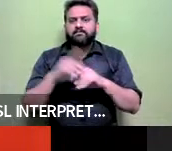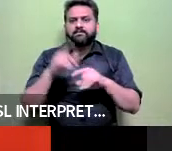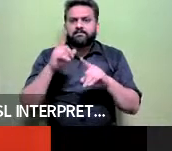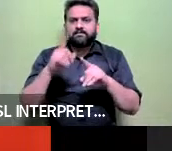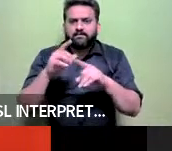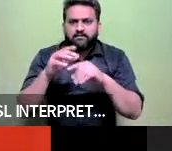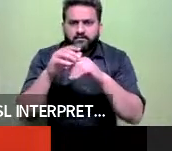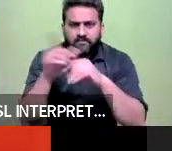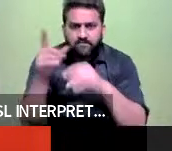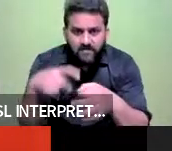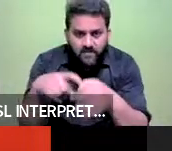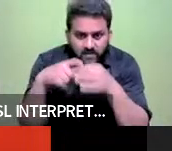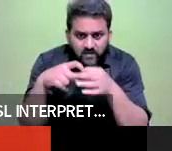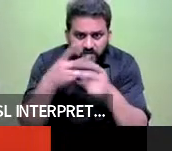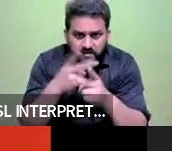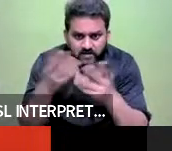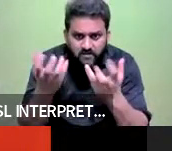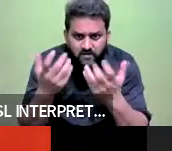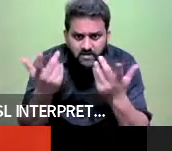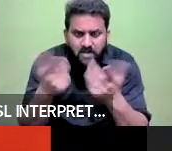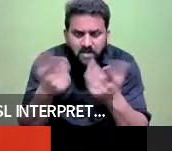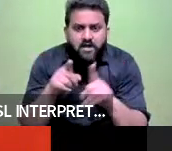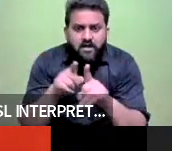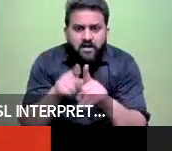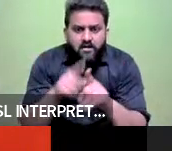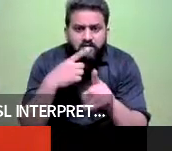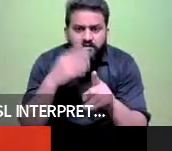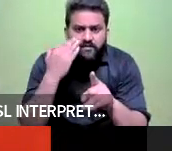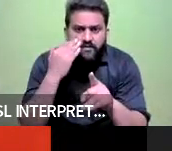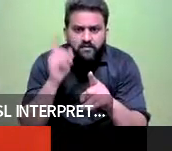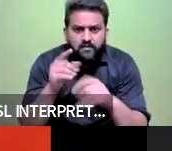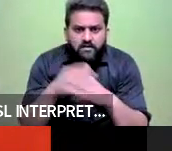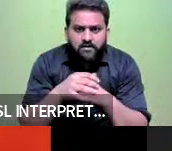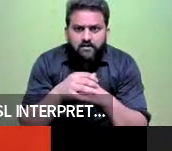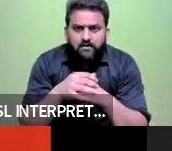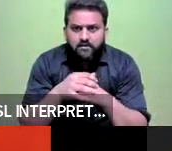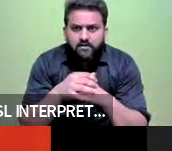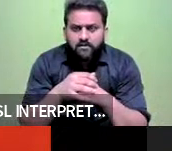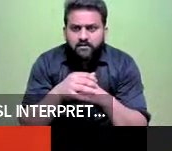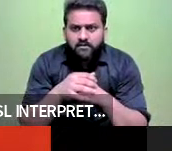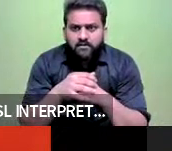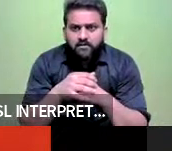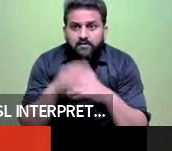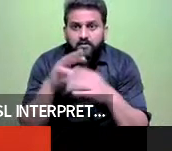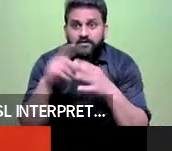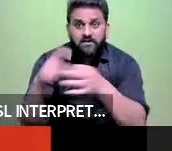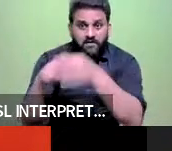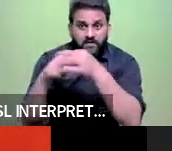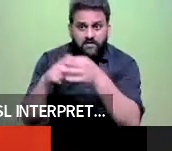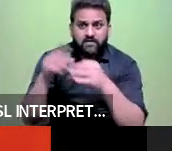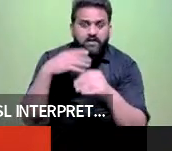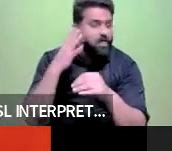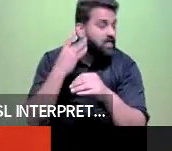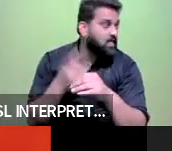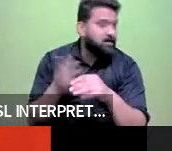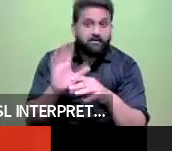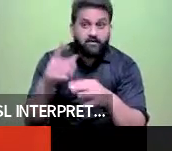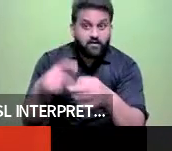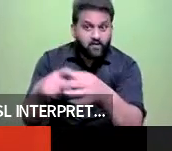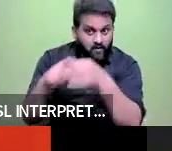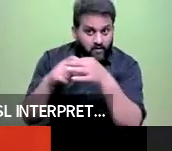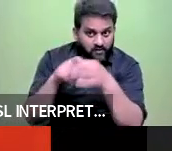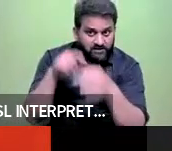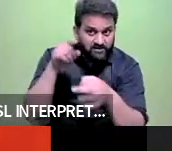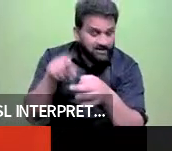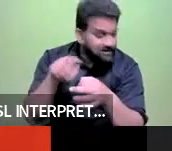the questions what has been asked to the opponent. Do not ignore those questions, because when questions are asked to